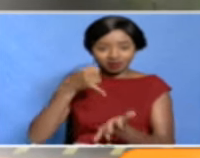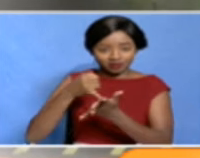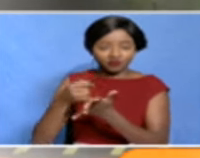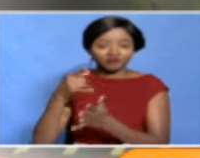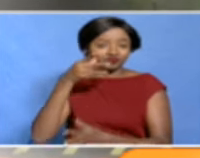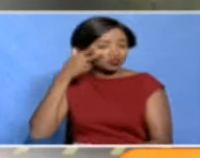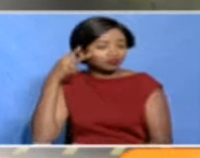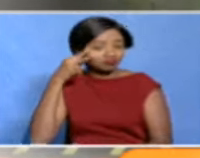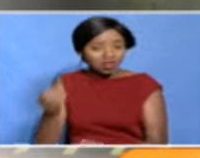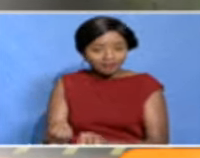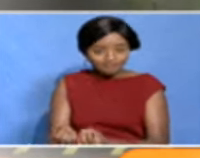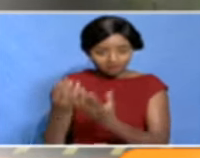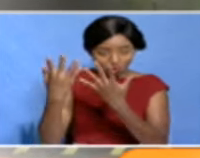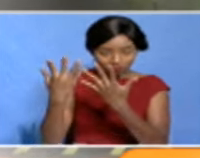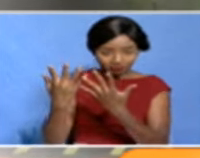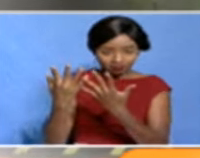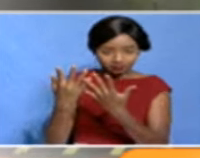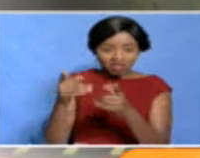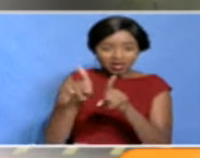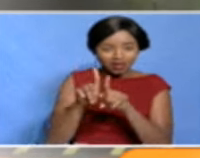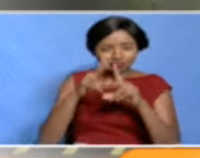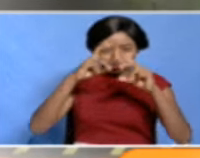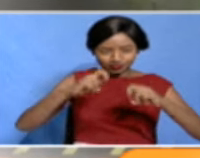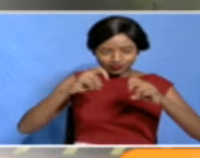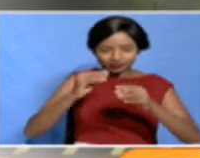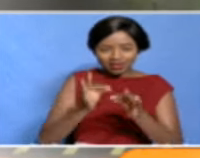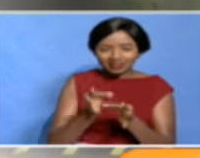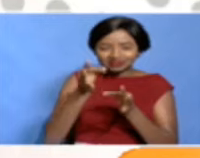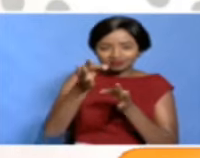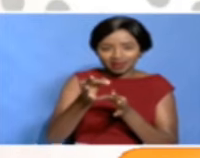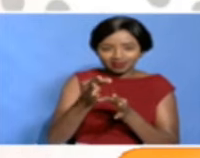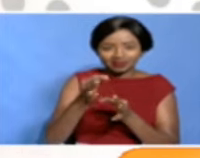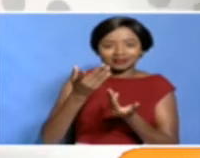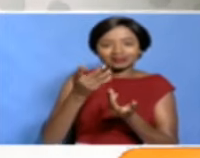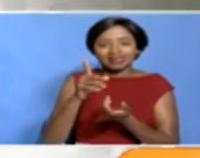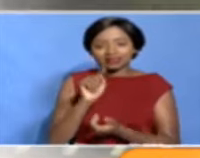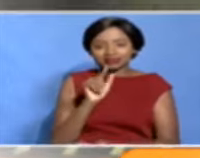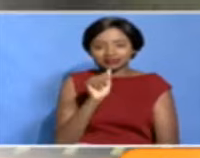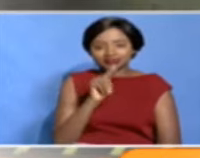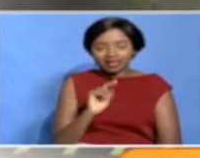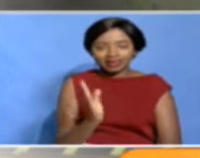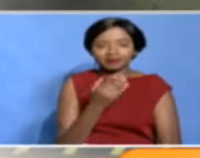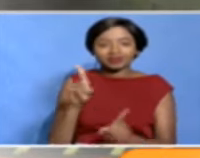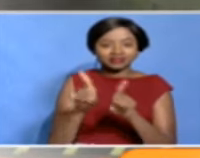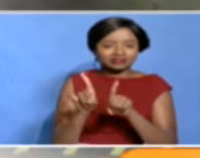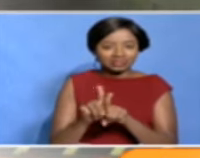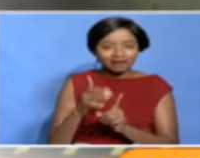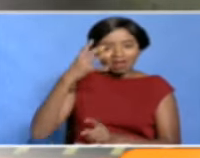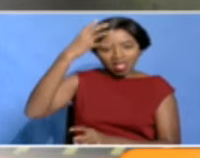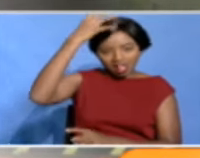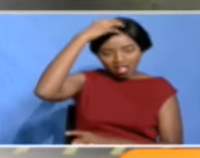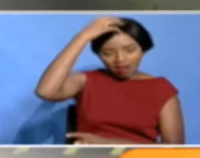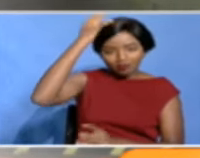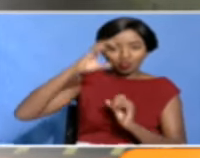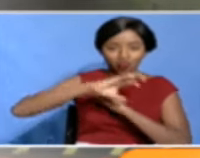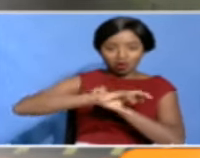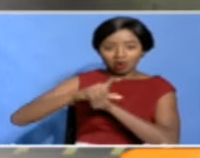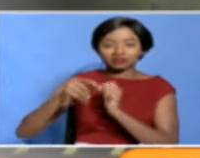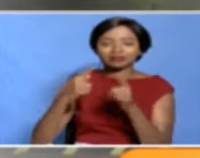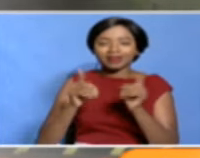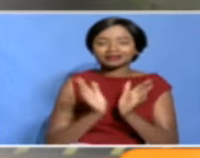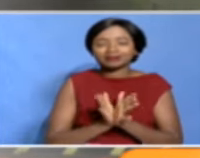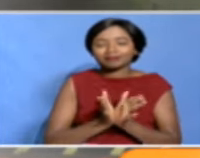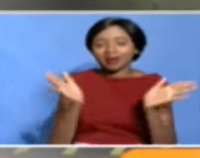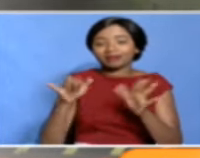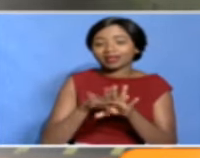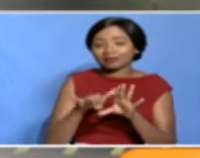expanded its search to Garsen in Tana River County and Witu in Lamu County. That's right. At the same time, members of the public were allowed to